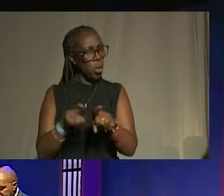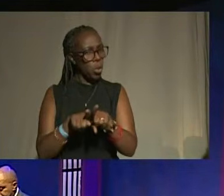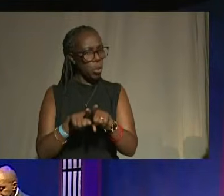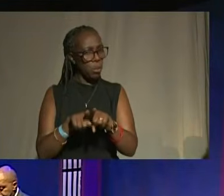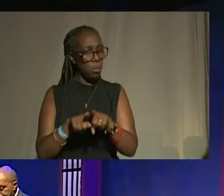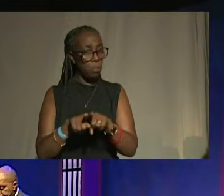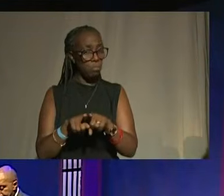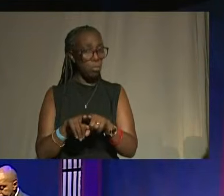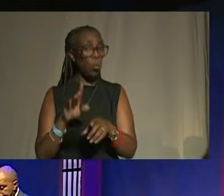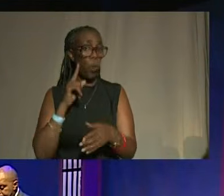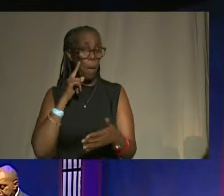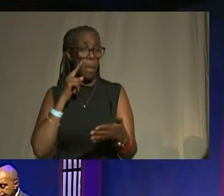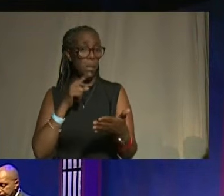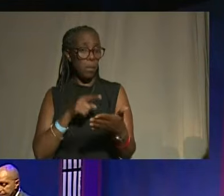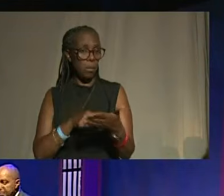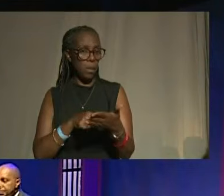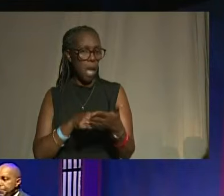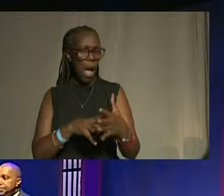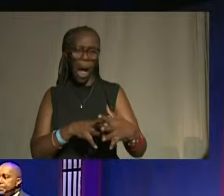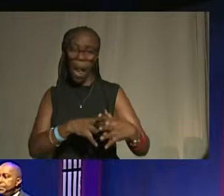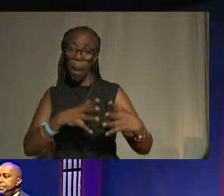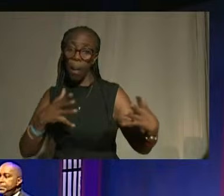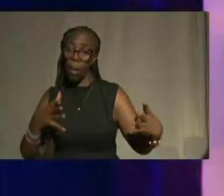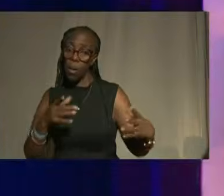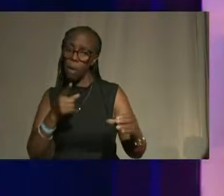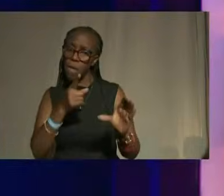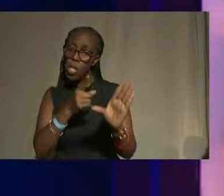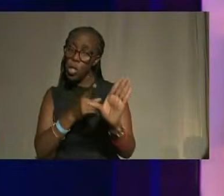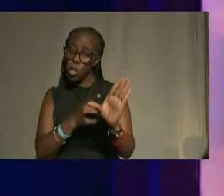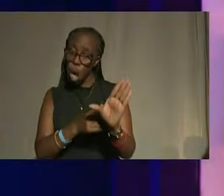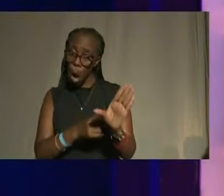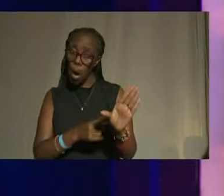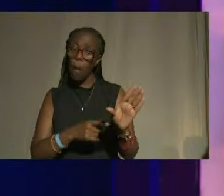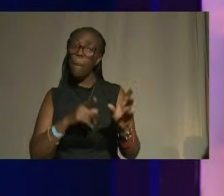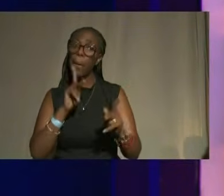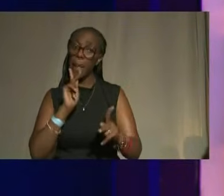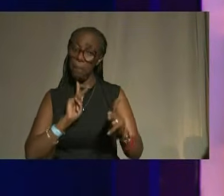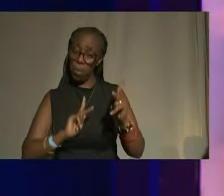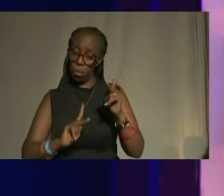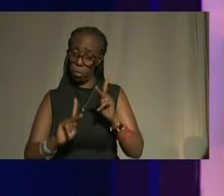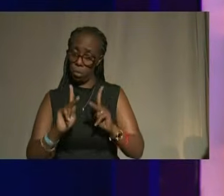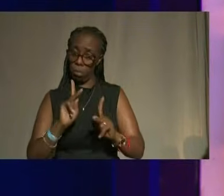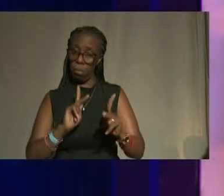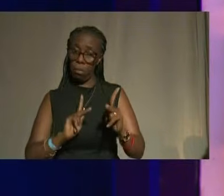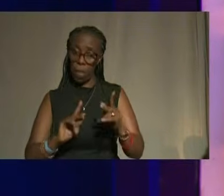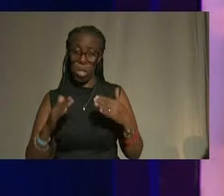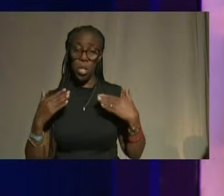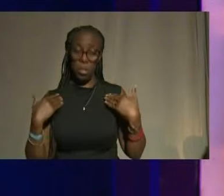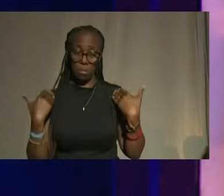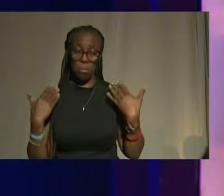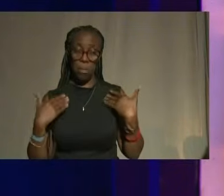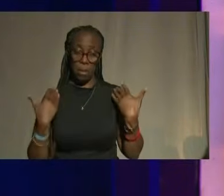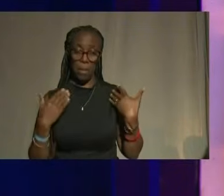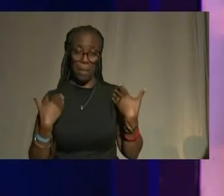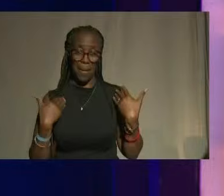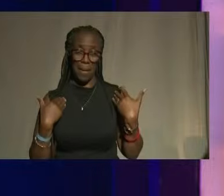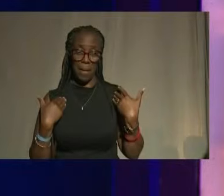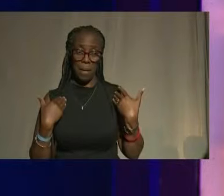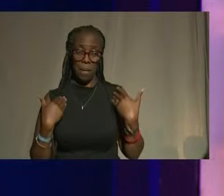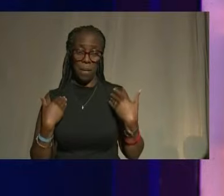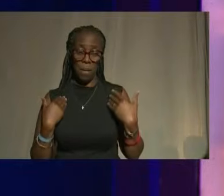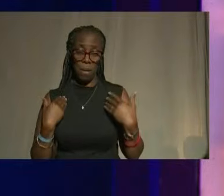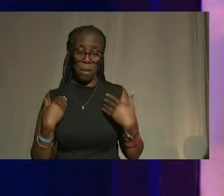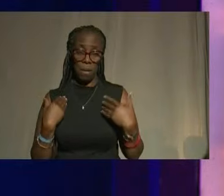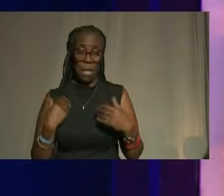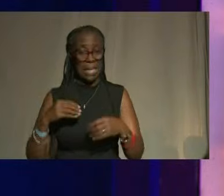our young people are using these platforms. I know recently I saw someone on TikTok selling some nice products that I